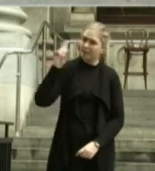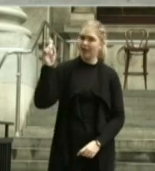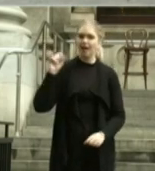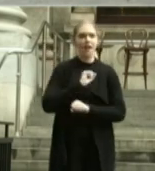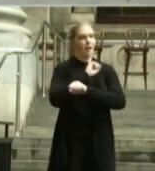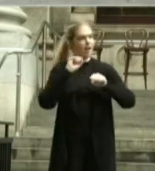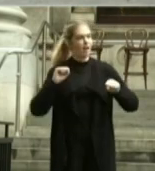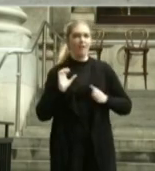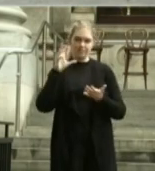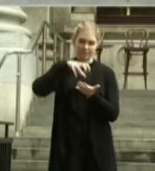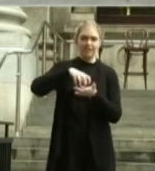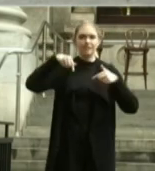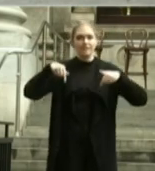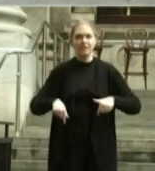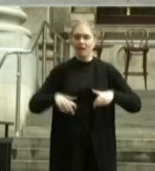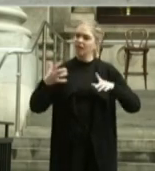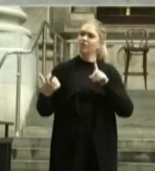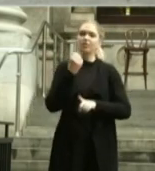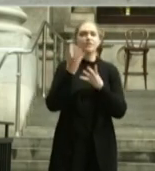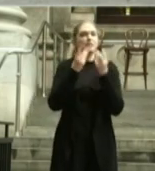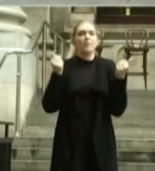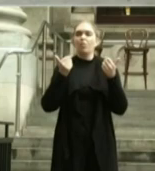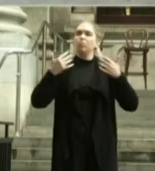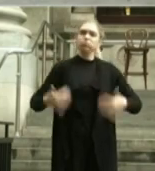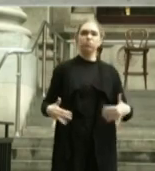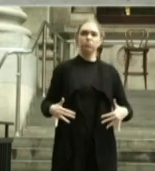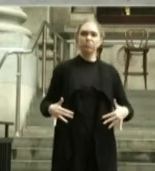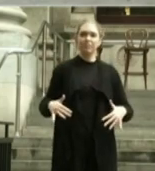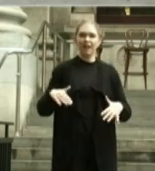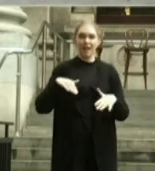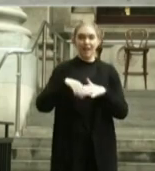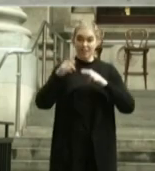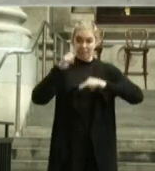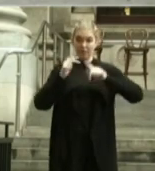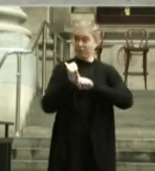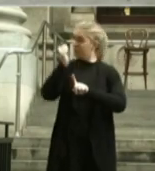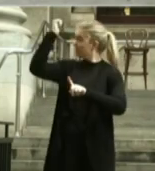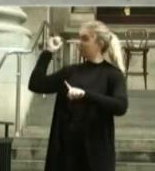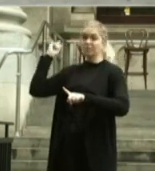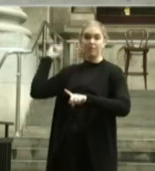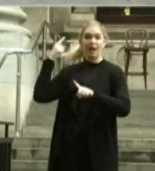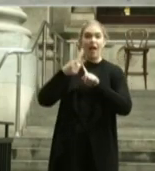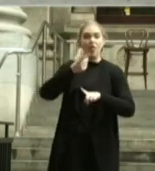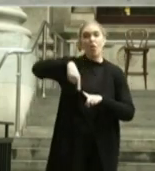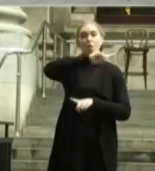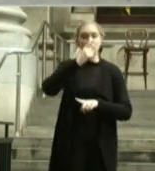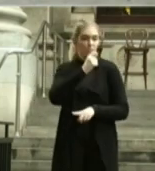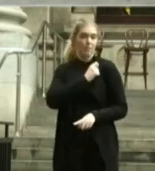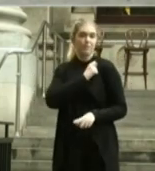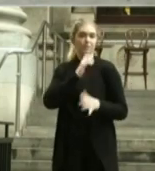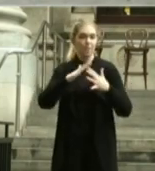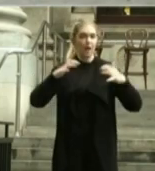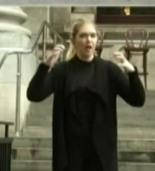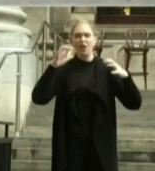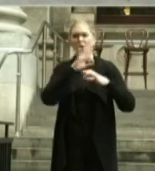Today, our state has achieved something extraordinary. In the building behind me, and those who've occupied it,